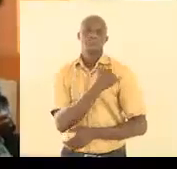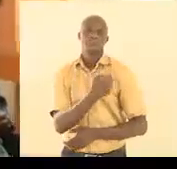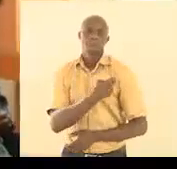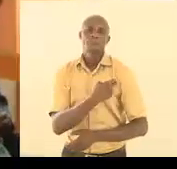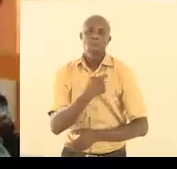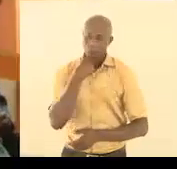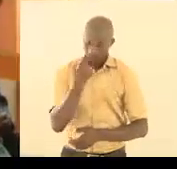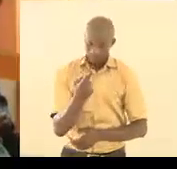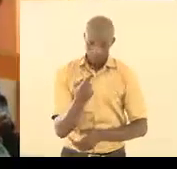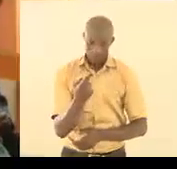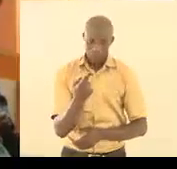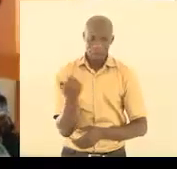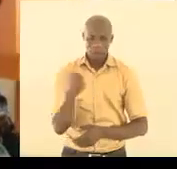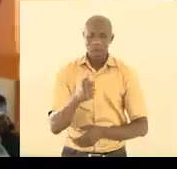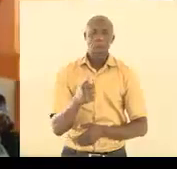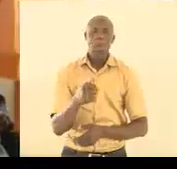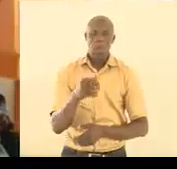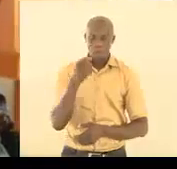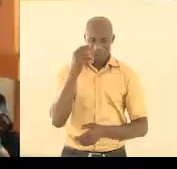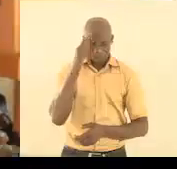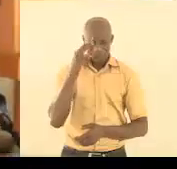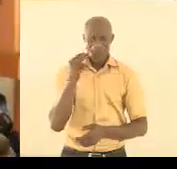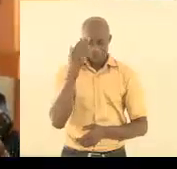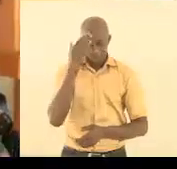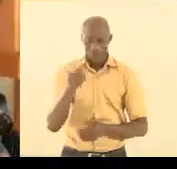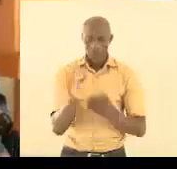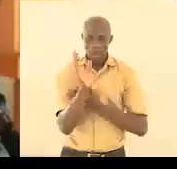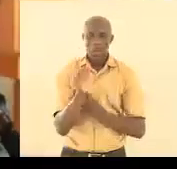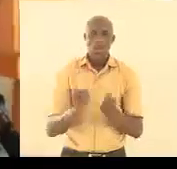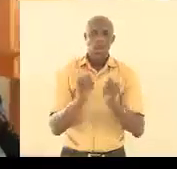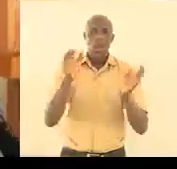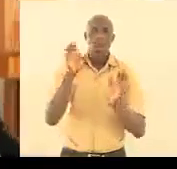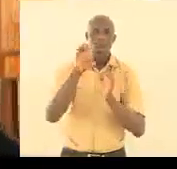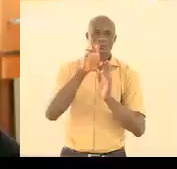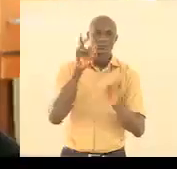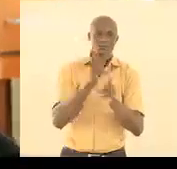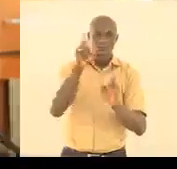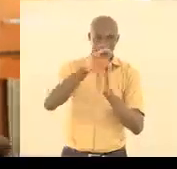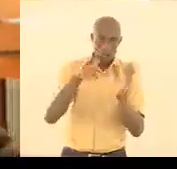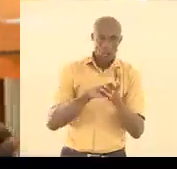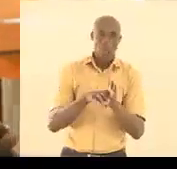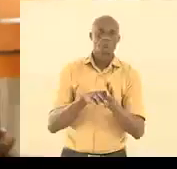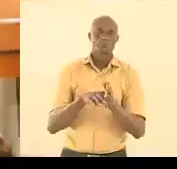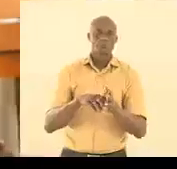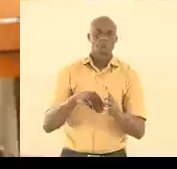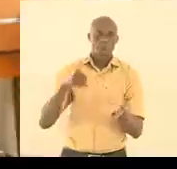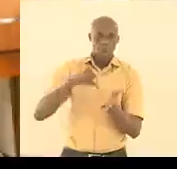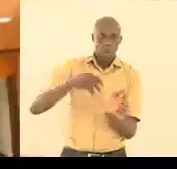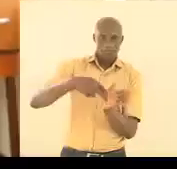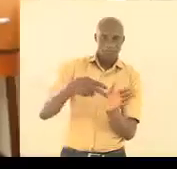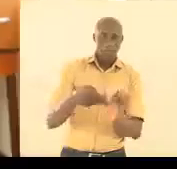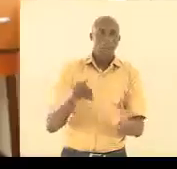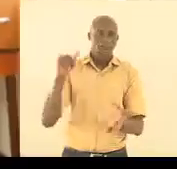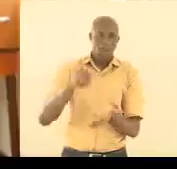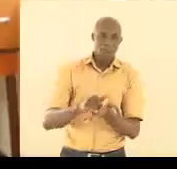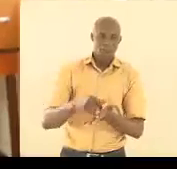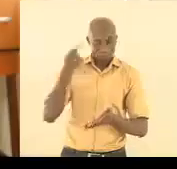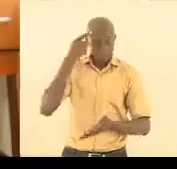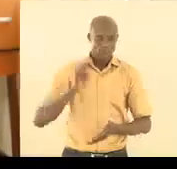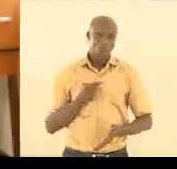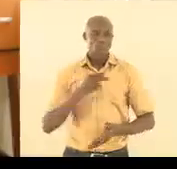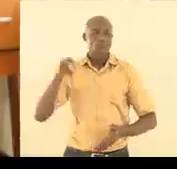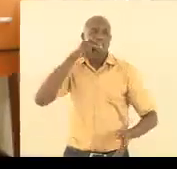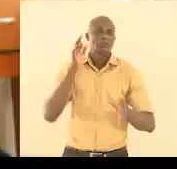God and does not keep his commandments is a liar. What does this mean for us Nigerian Christians today? This means that for